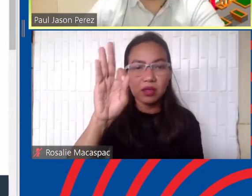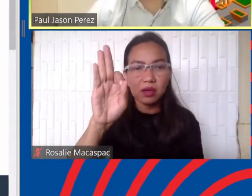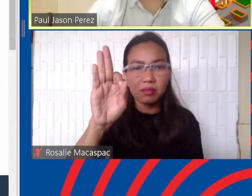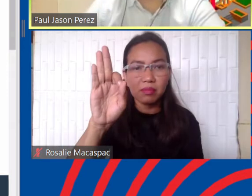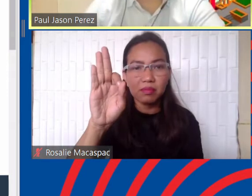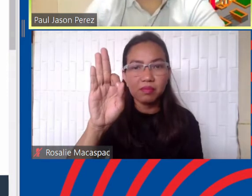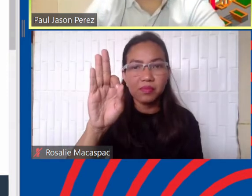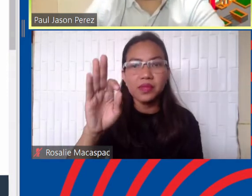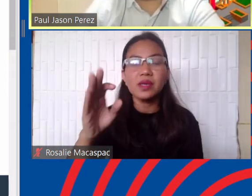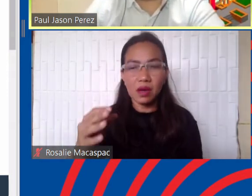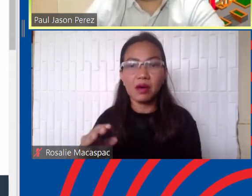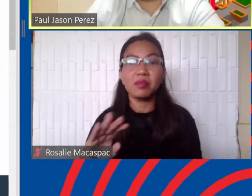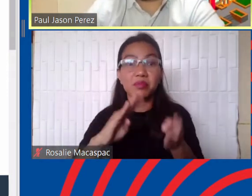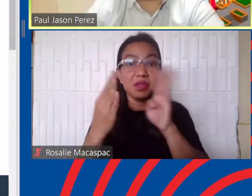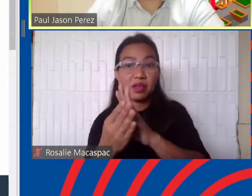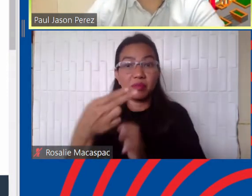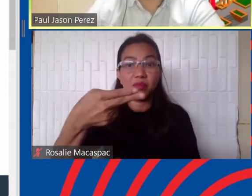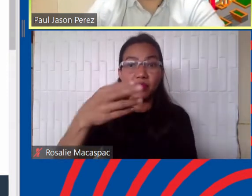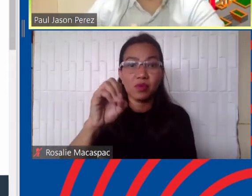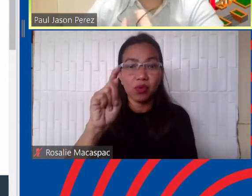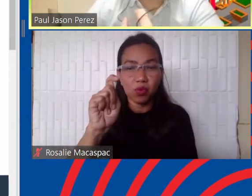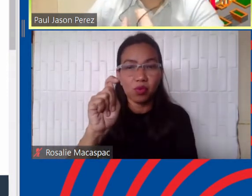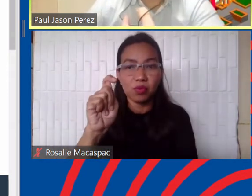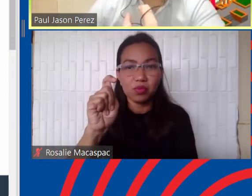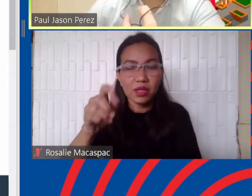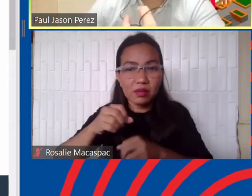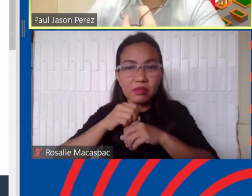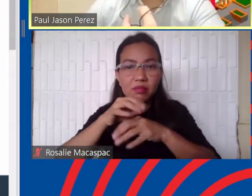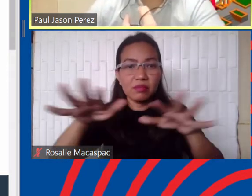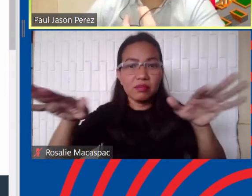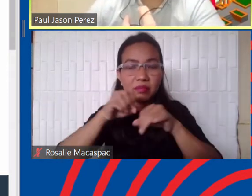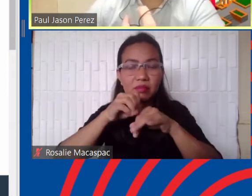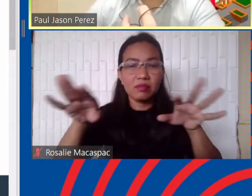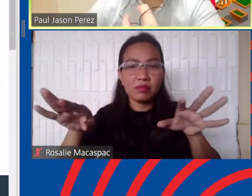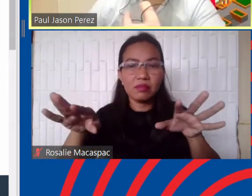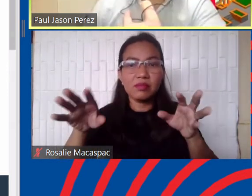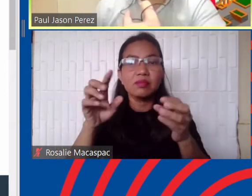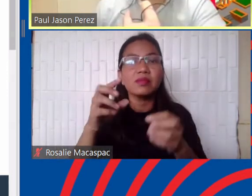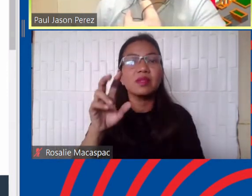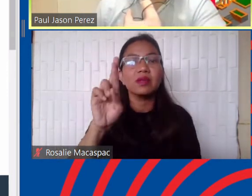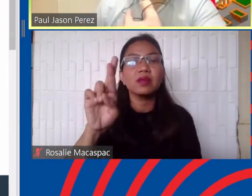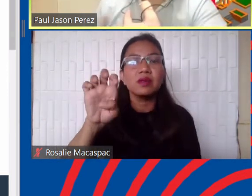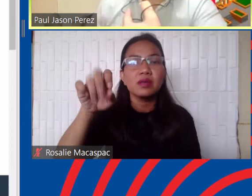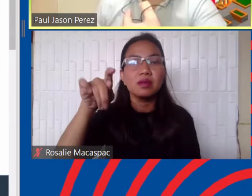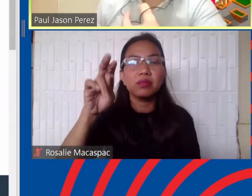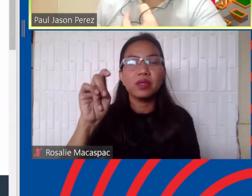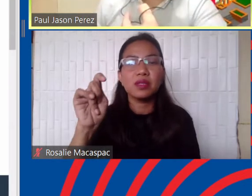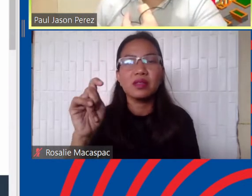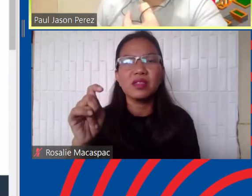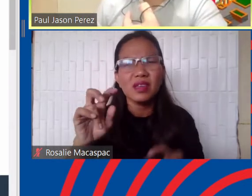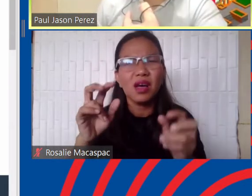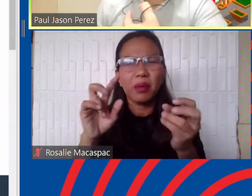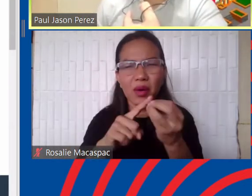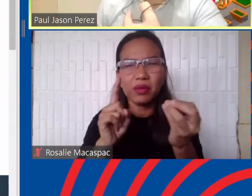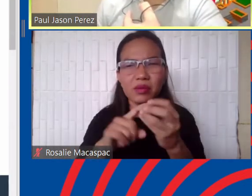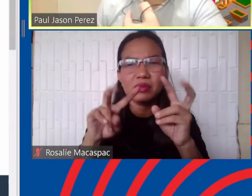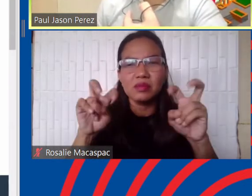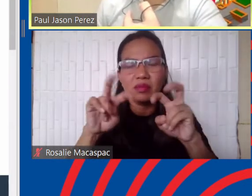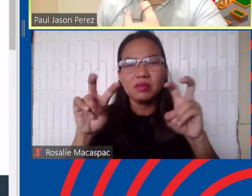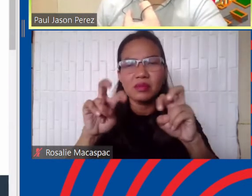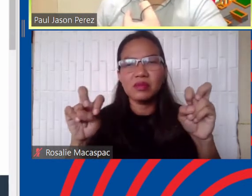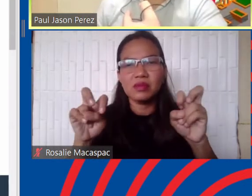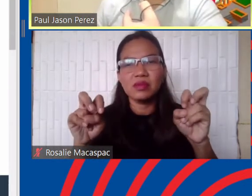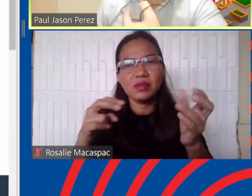nagiging host na rin siya ng mga preprints. If you're not familiar with preprints, these are research articles